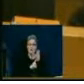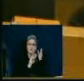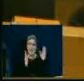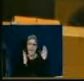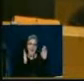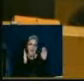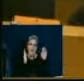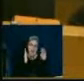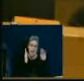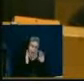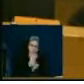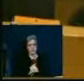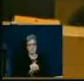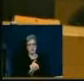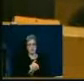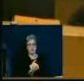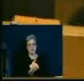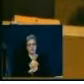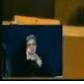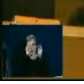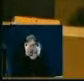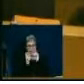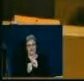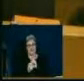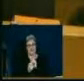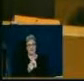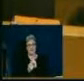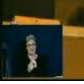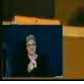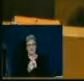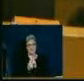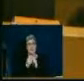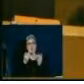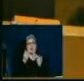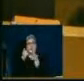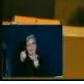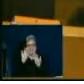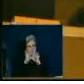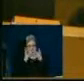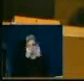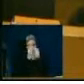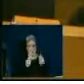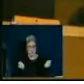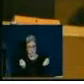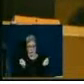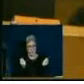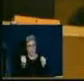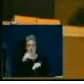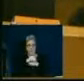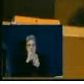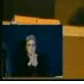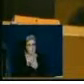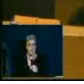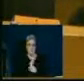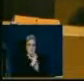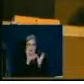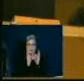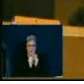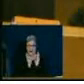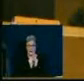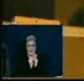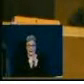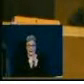with edits. And they actually had edits that they went through and resolved at the school board meeting, and now